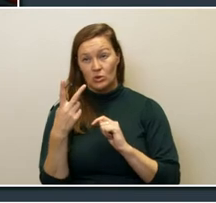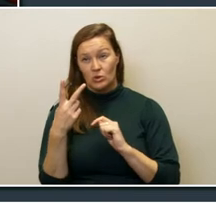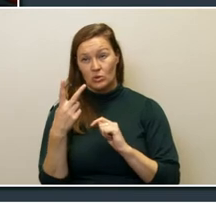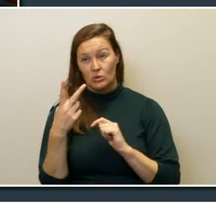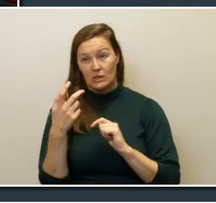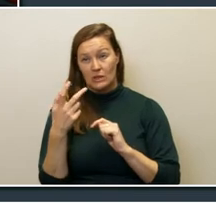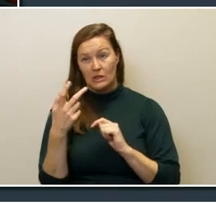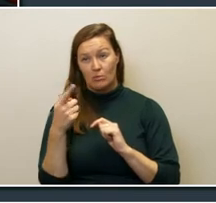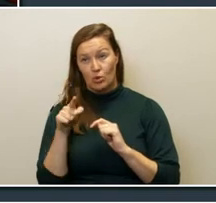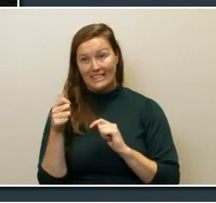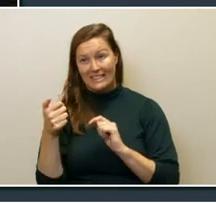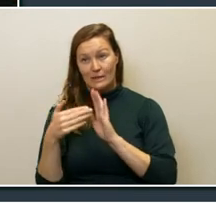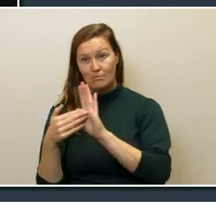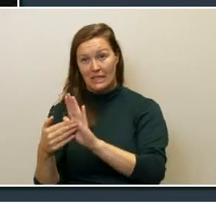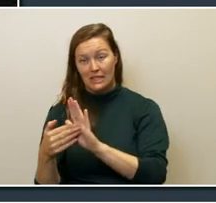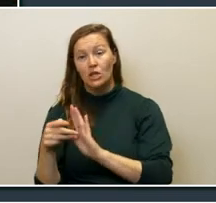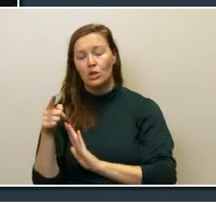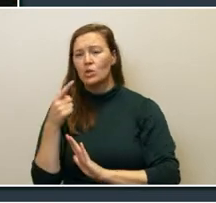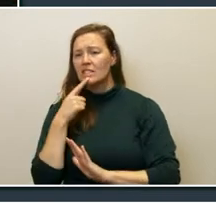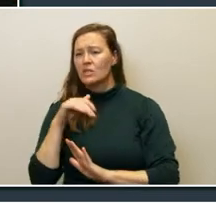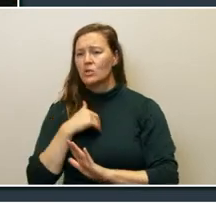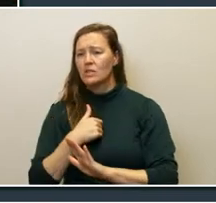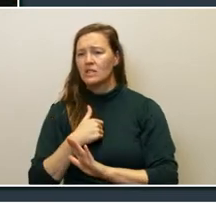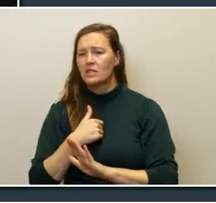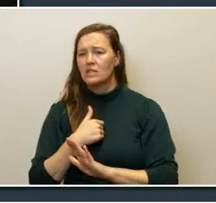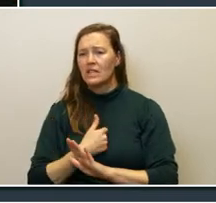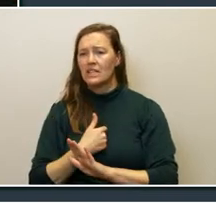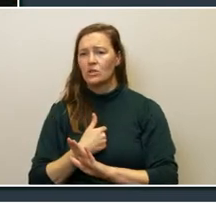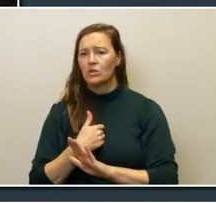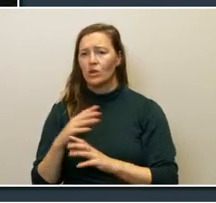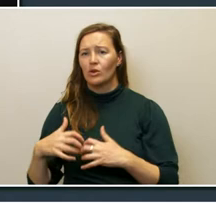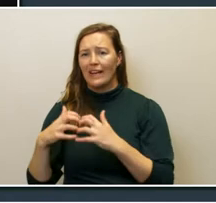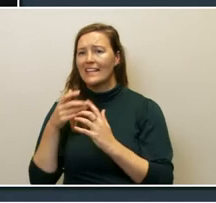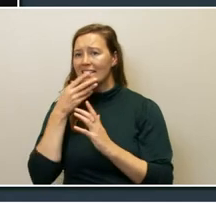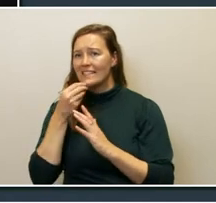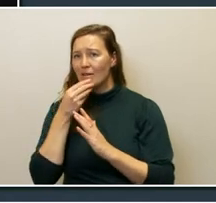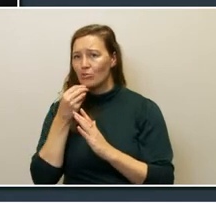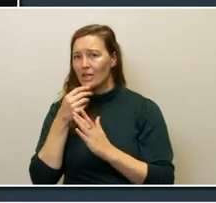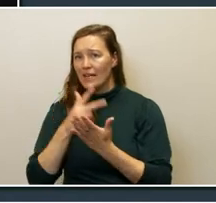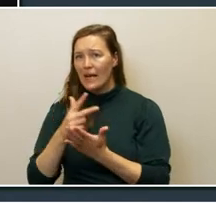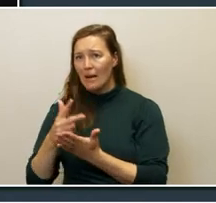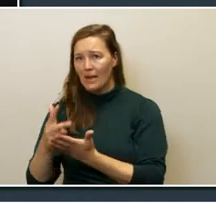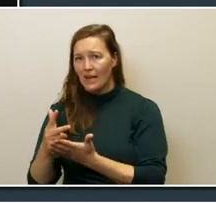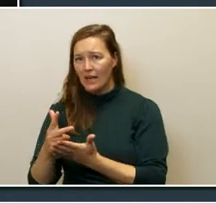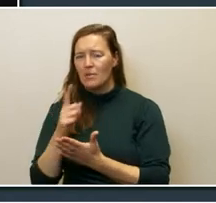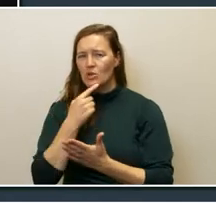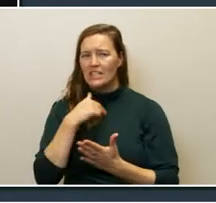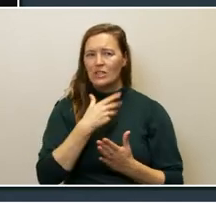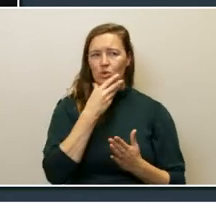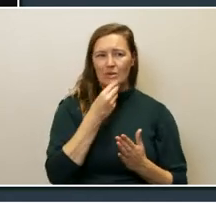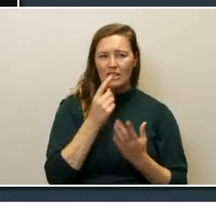2,600,000, you had that you needed to create a temporary car park, which costs 800,000, and then you had to remove that, which